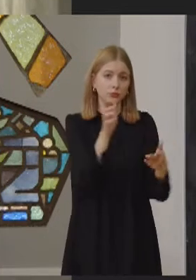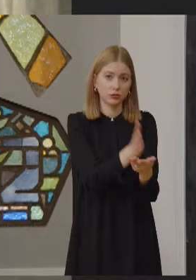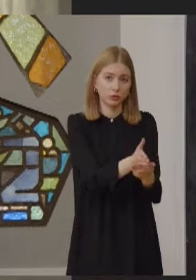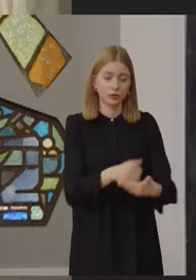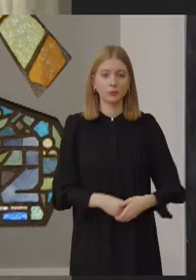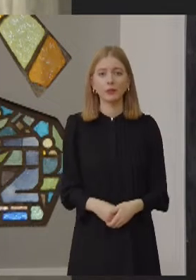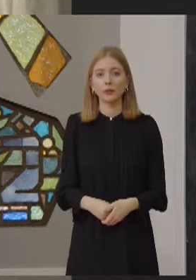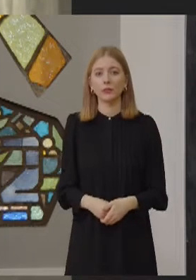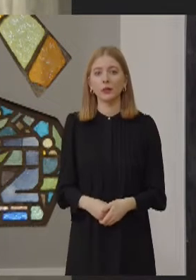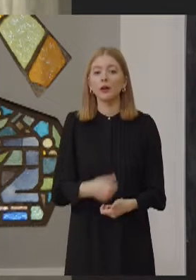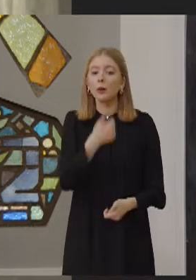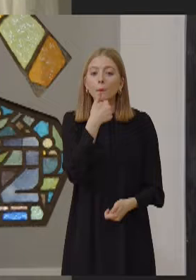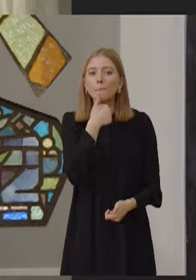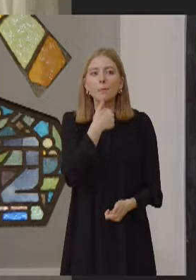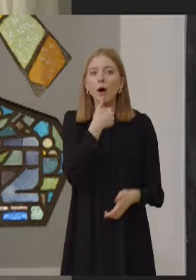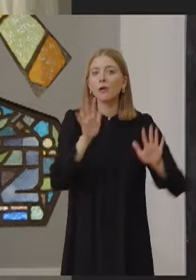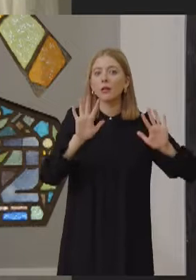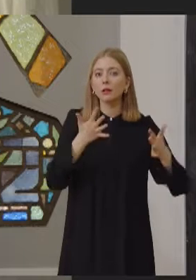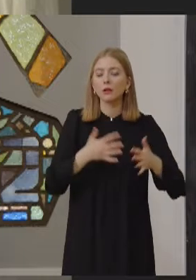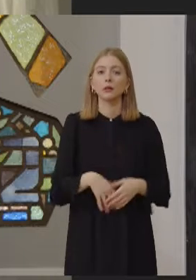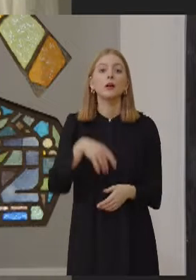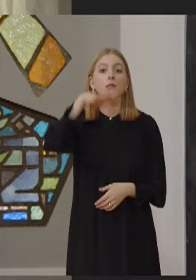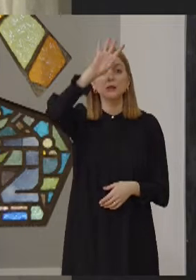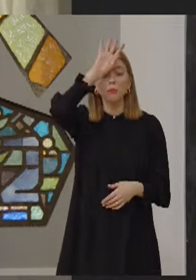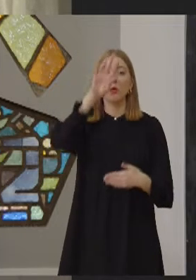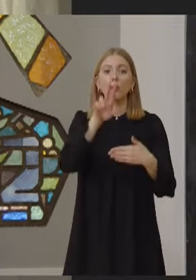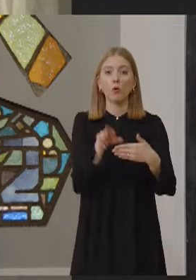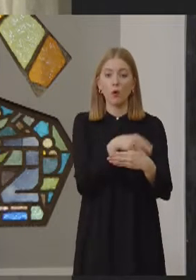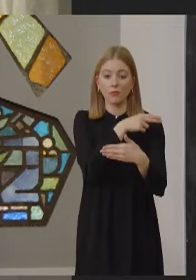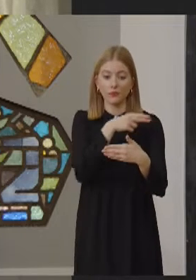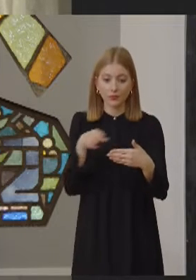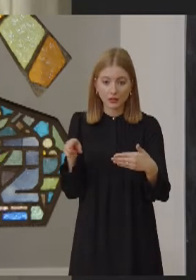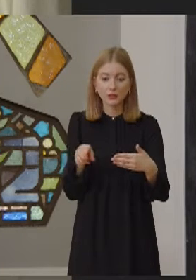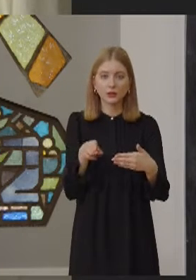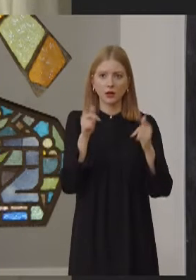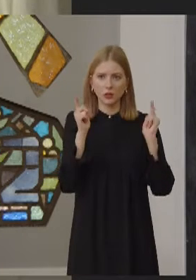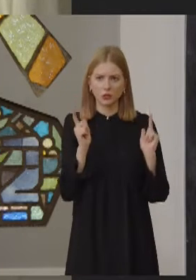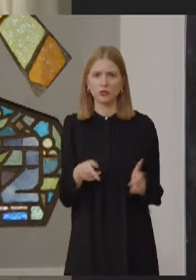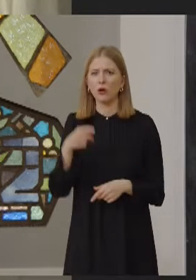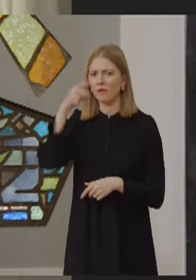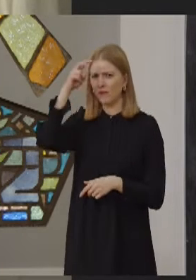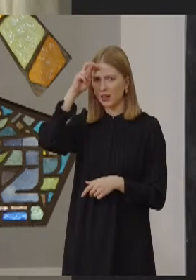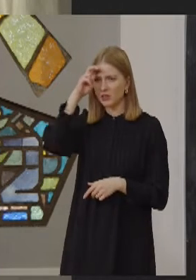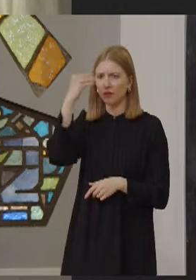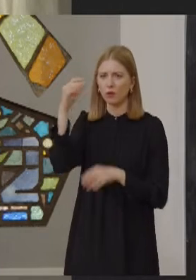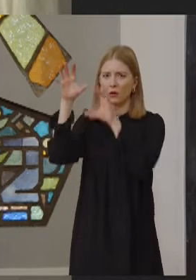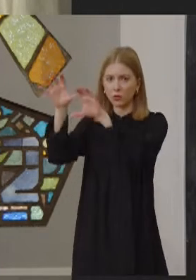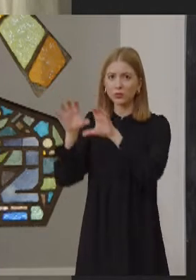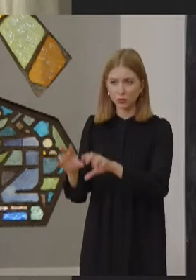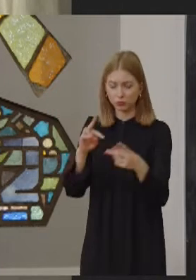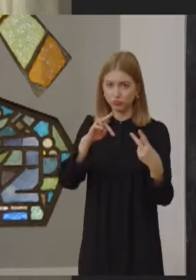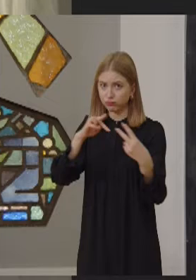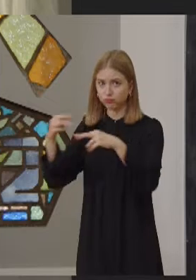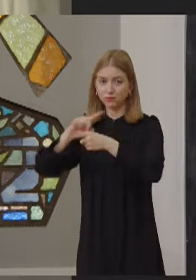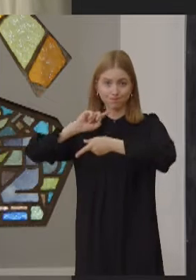myths, even by the lawyers themselves, that allegedly the Istanbul Convention will